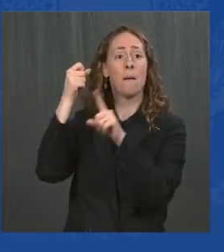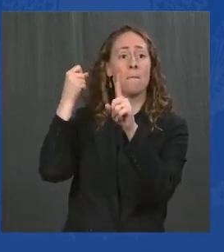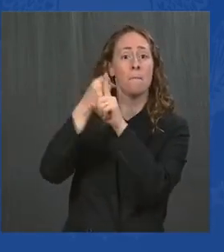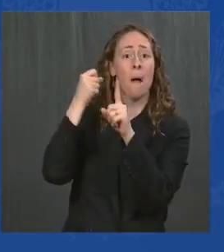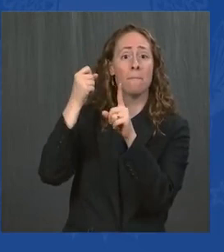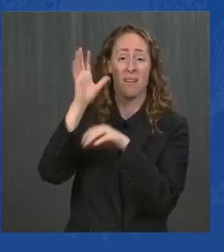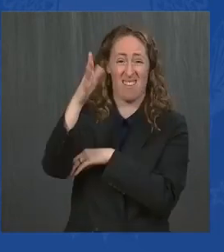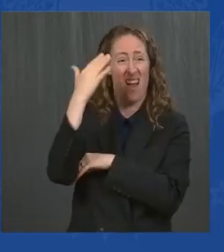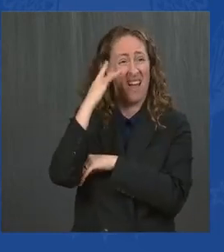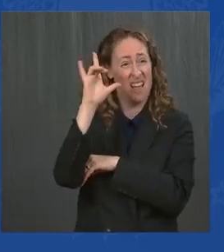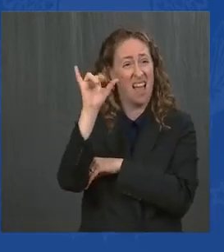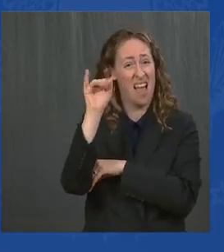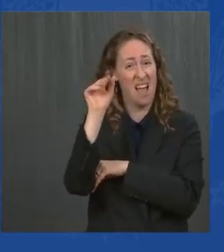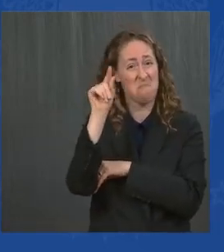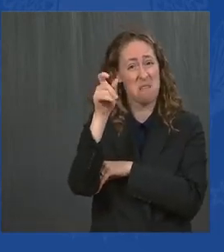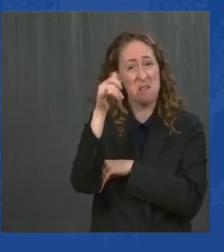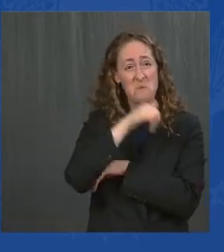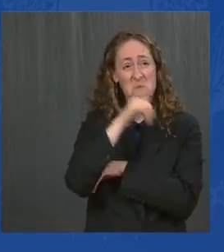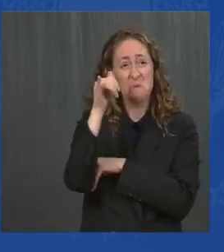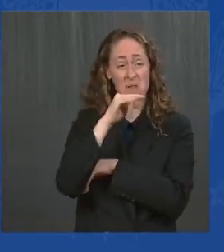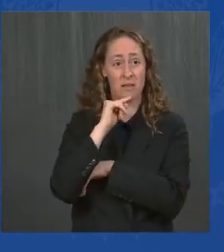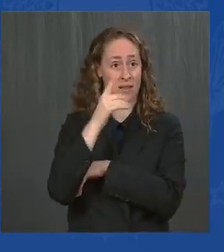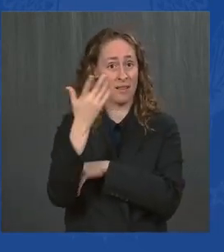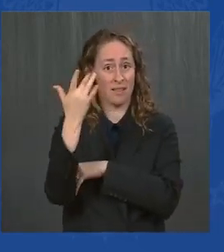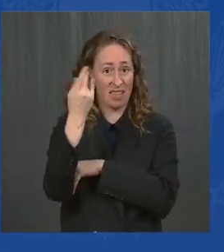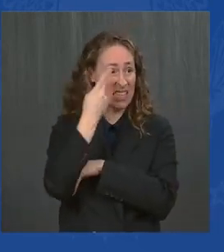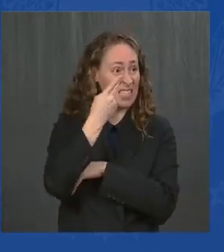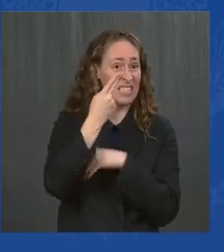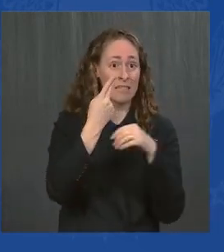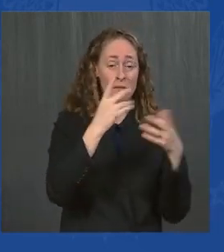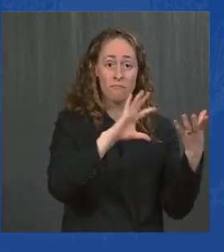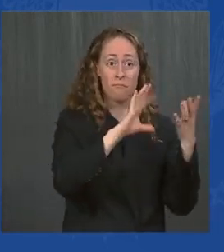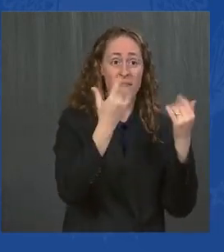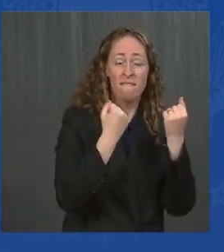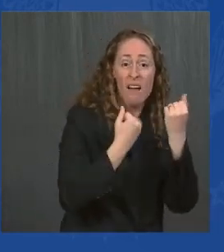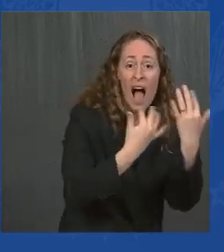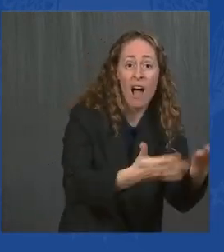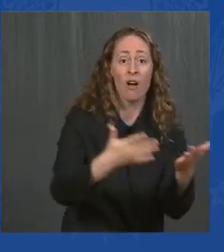by the death and destruction caused by extreme weather just these past few days.